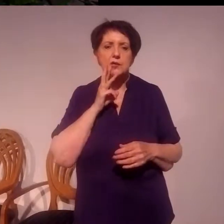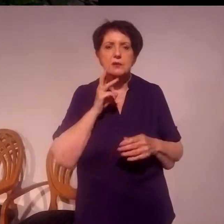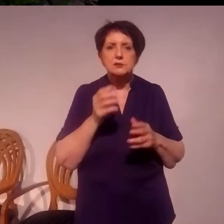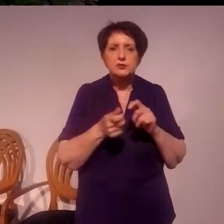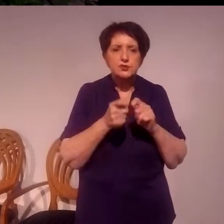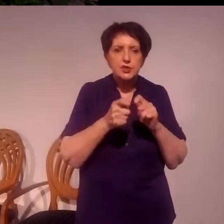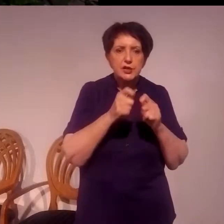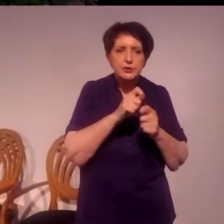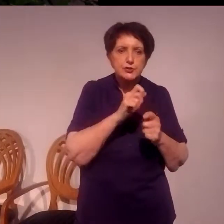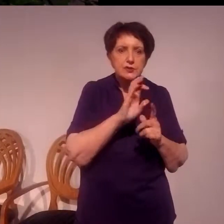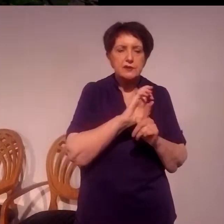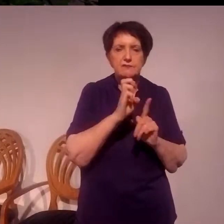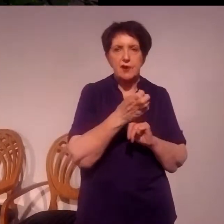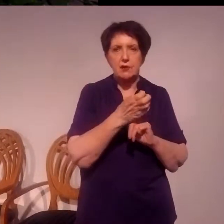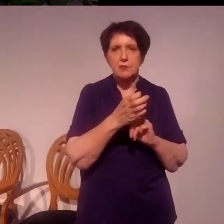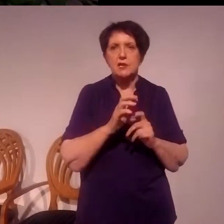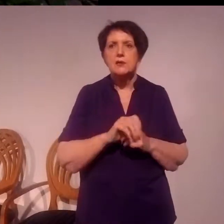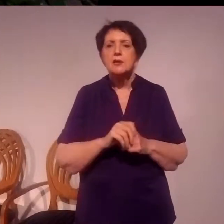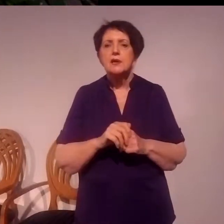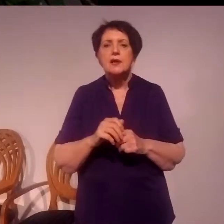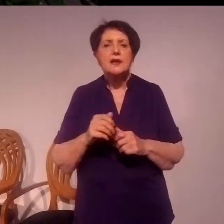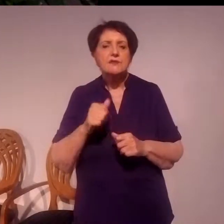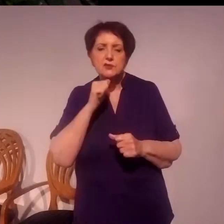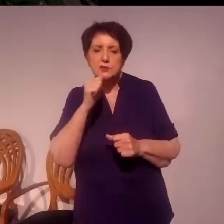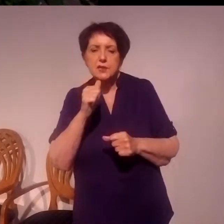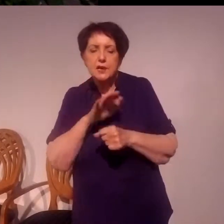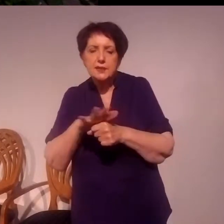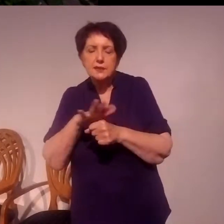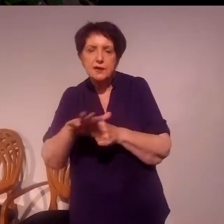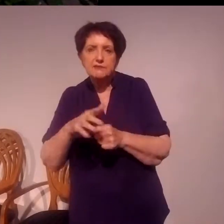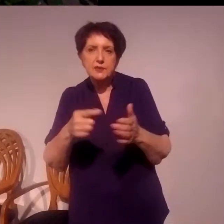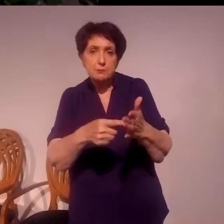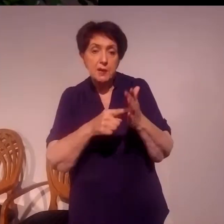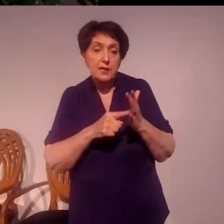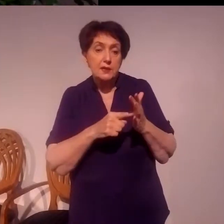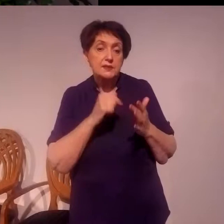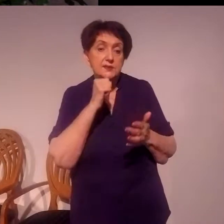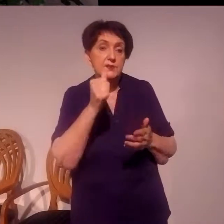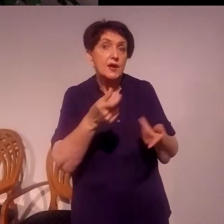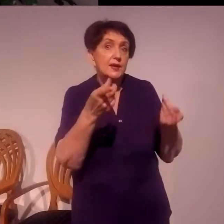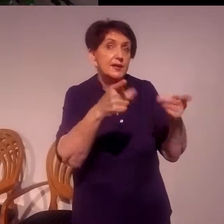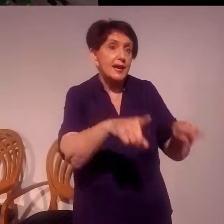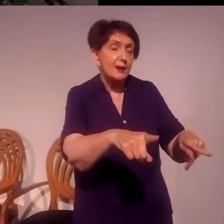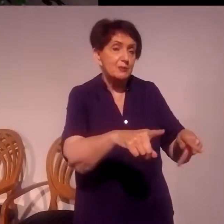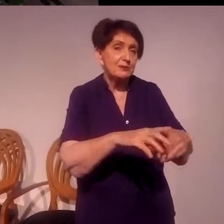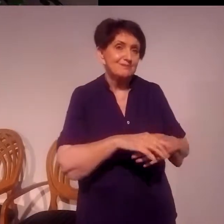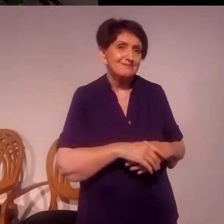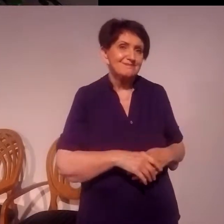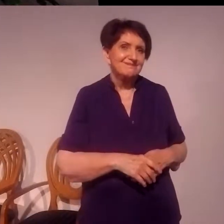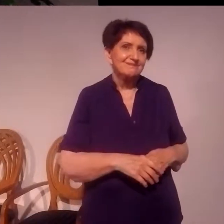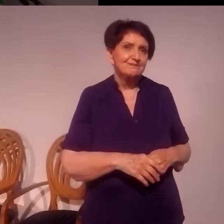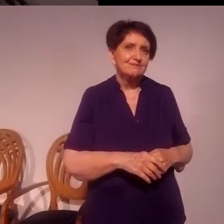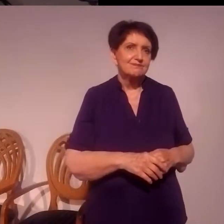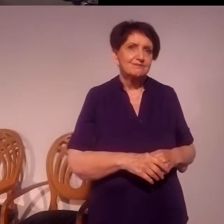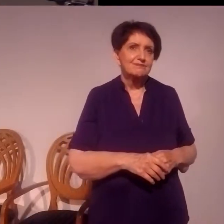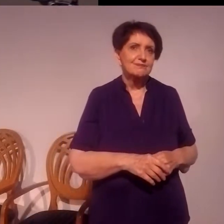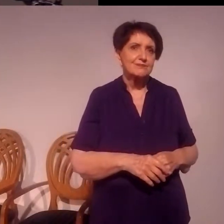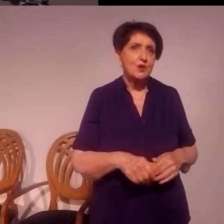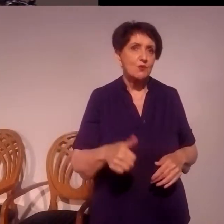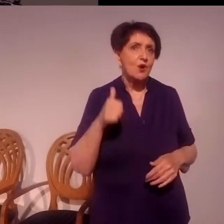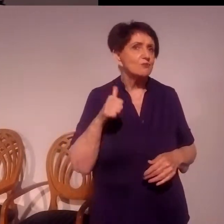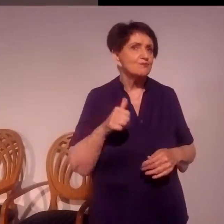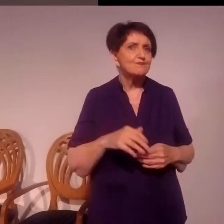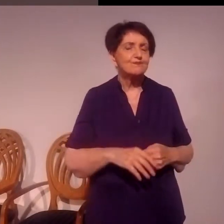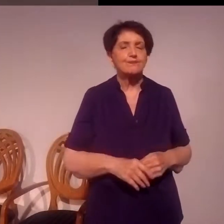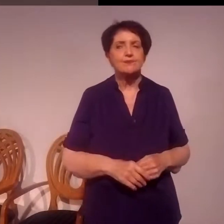if there's not enough demand, it's not going to be built. Okay, so we're talking